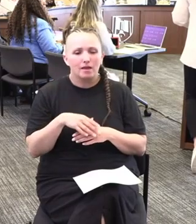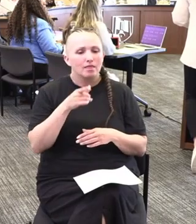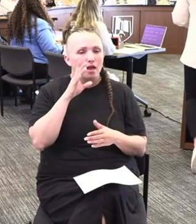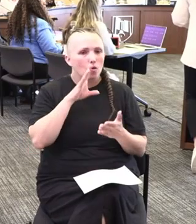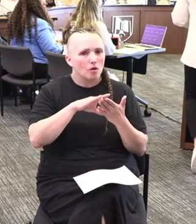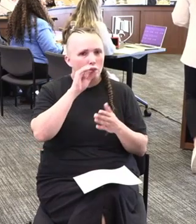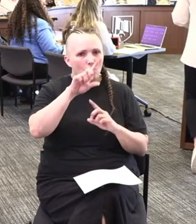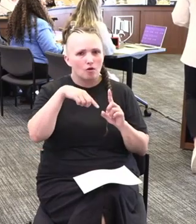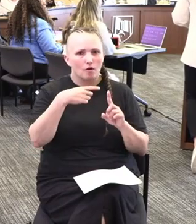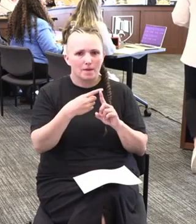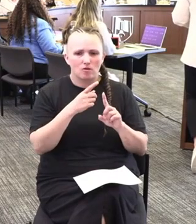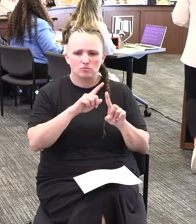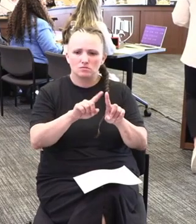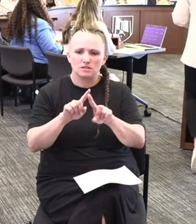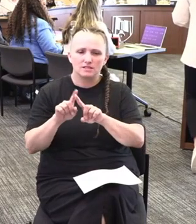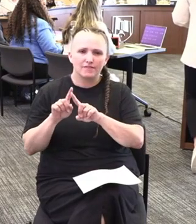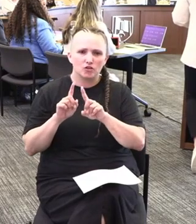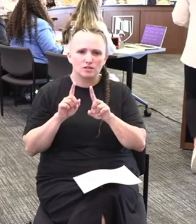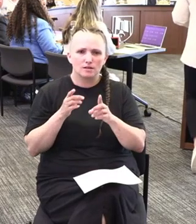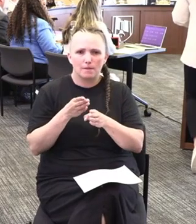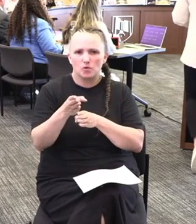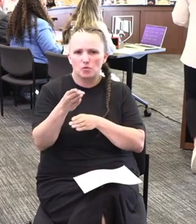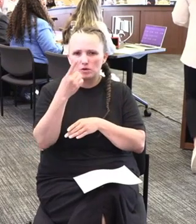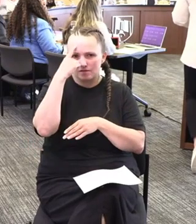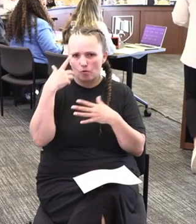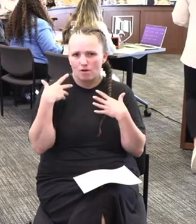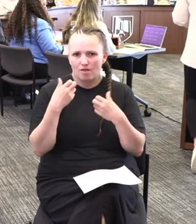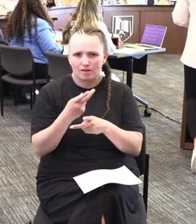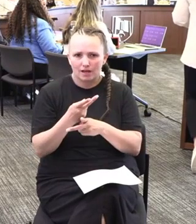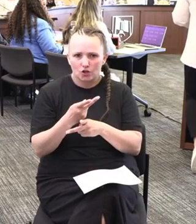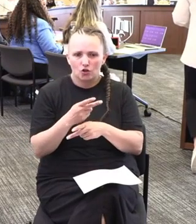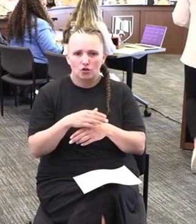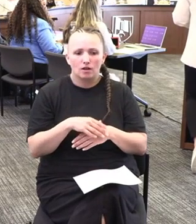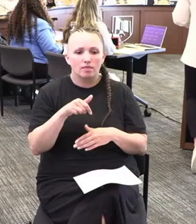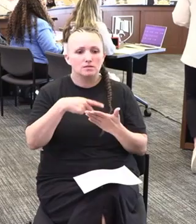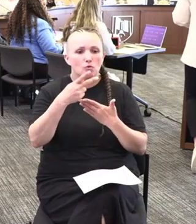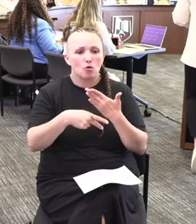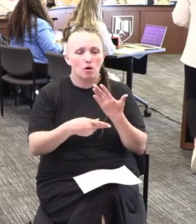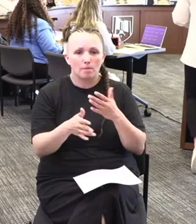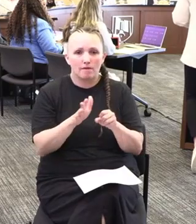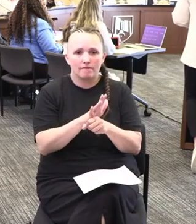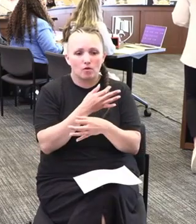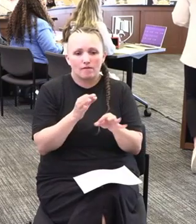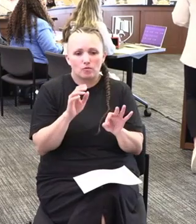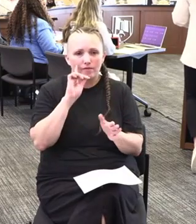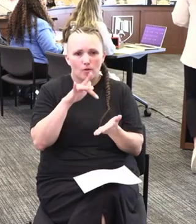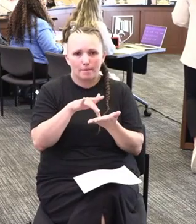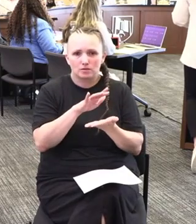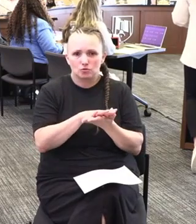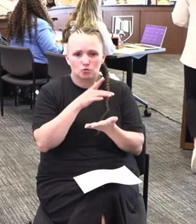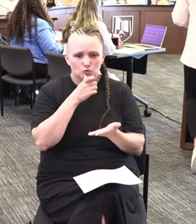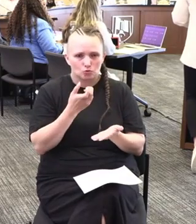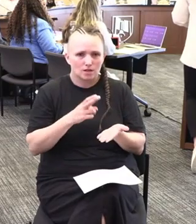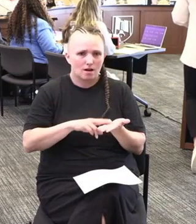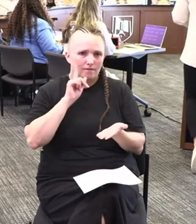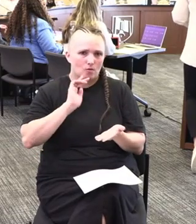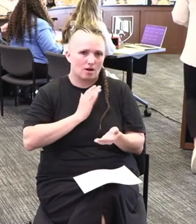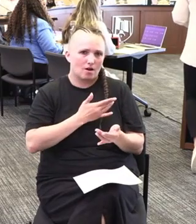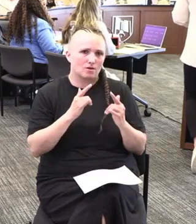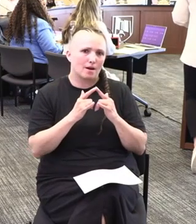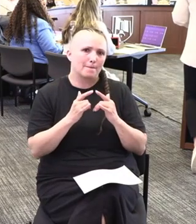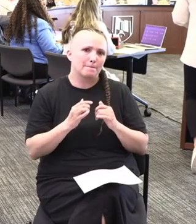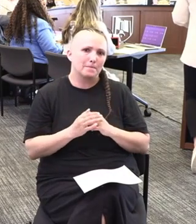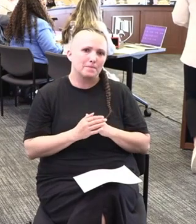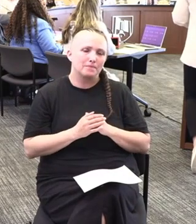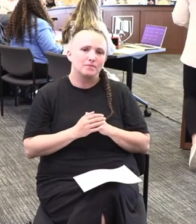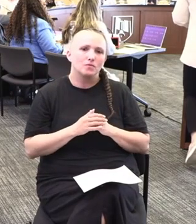college and career pathways in healthcare. This program is 100% free to those middle schoolers enrolled in our camp.